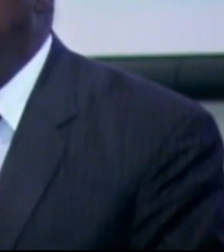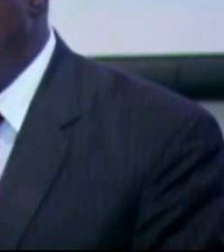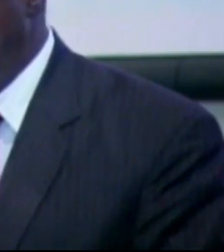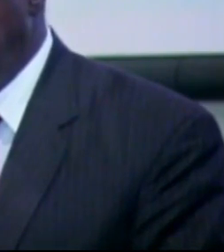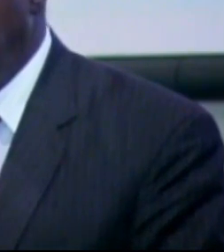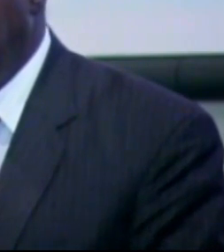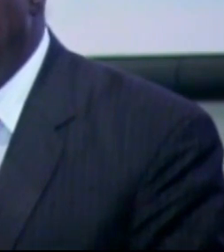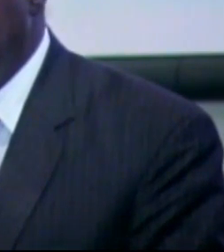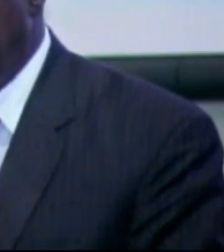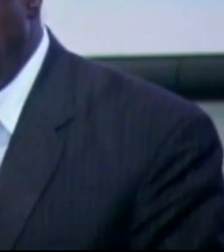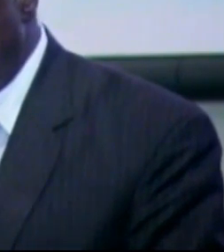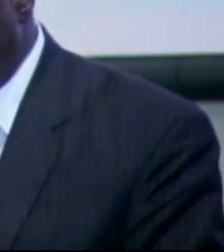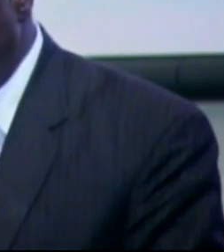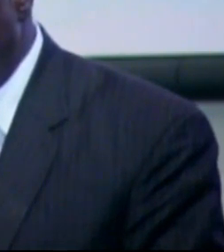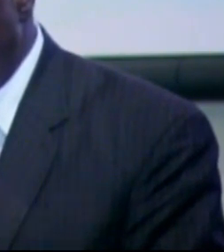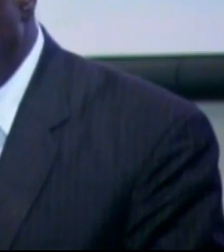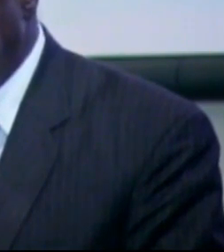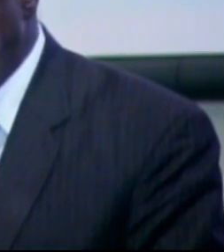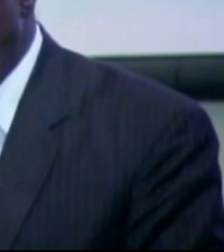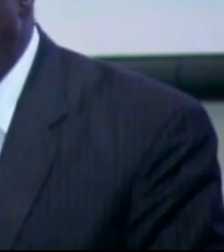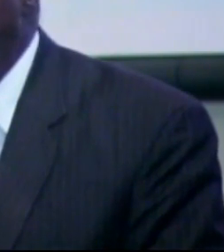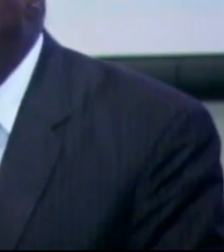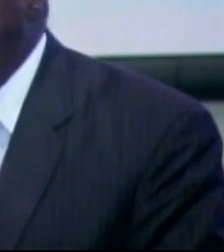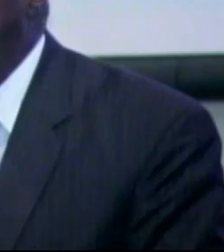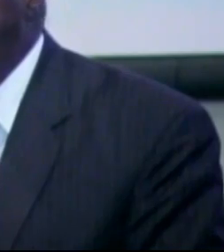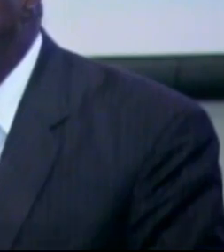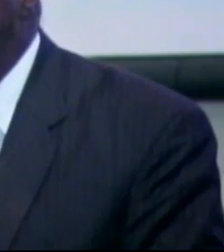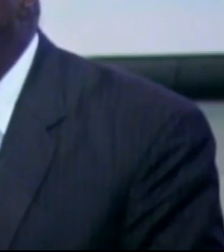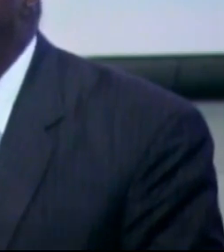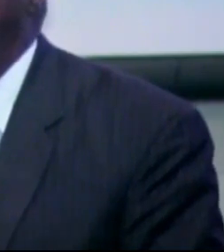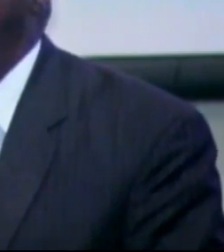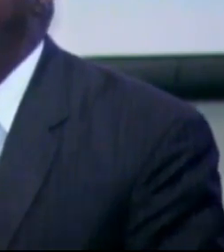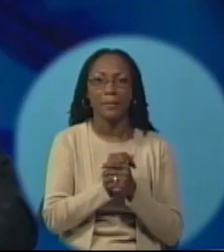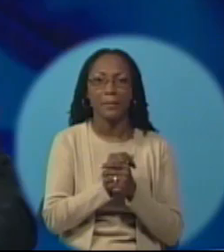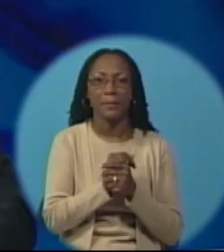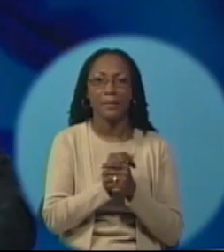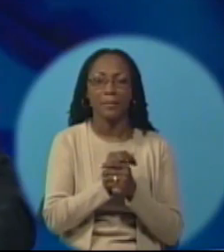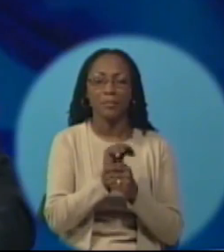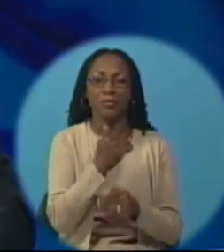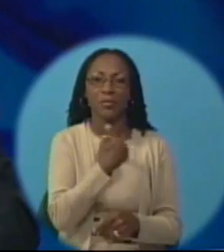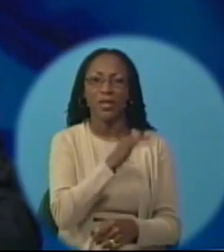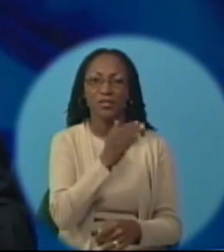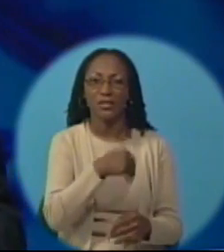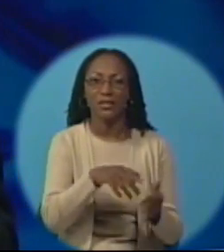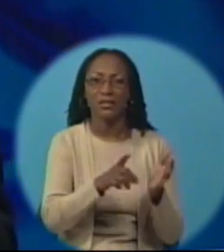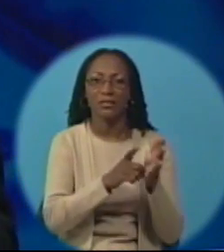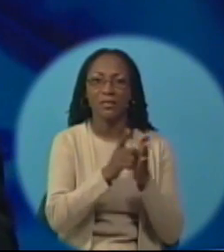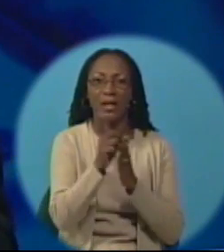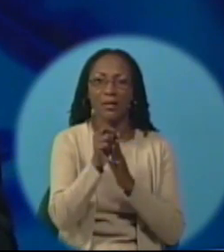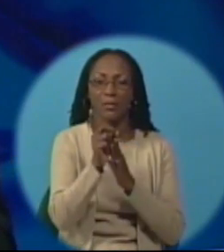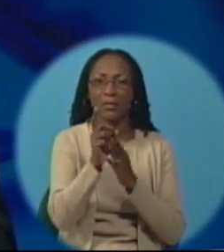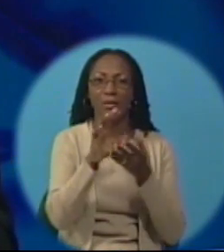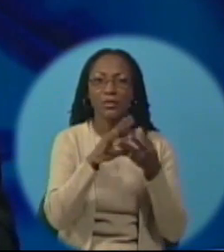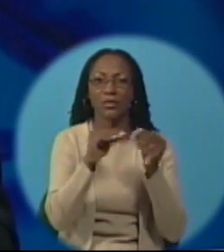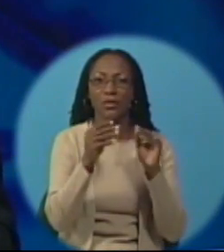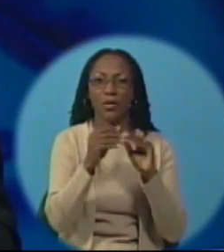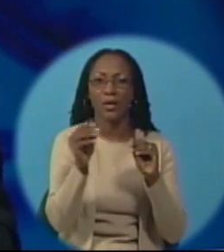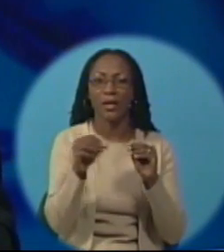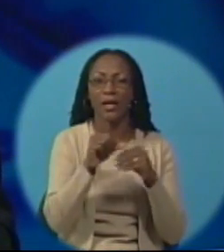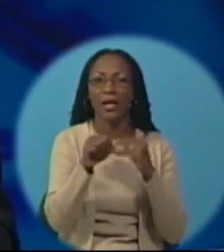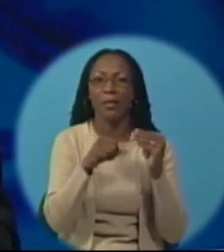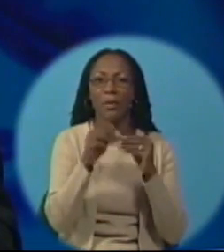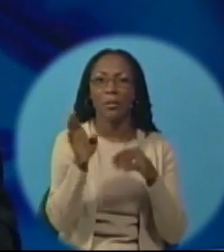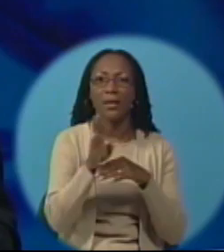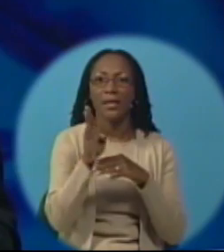has paid a state visit to the People's Republic of China. A Chinese-developed documentary on Barbados